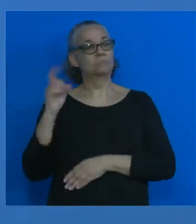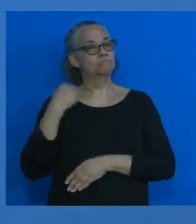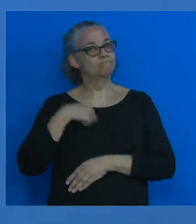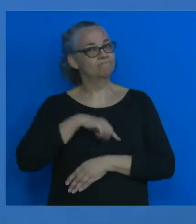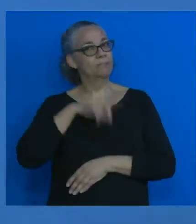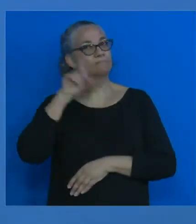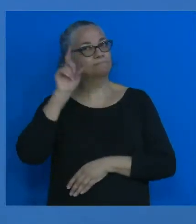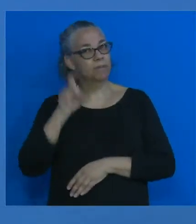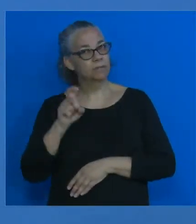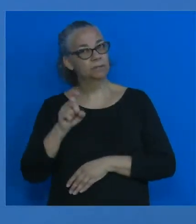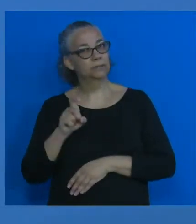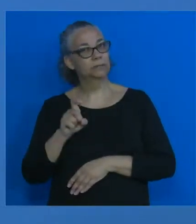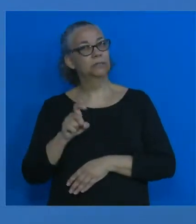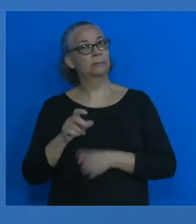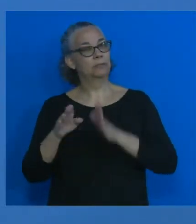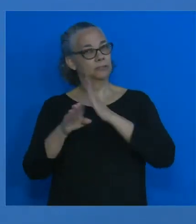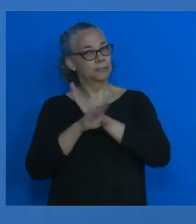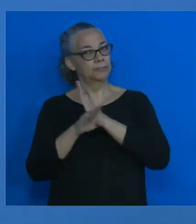to guard against.